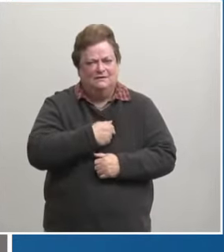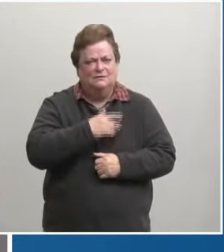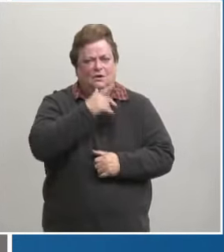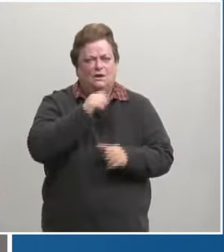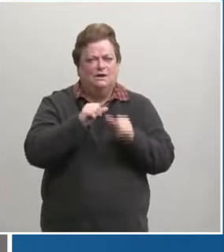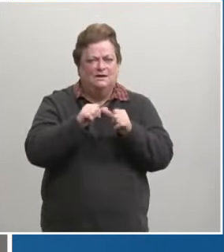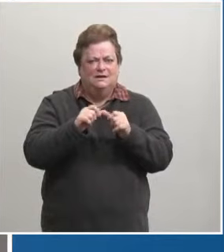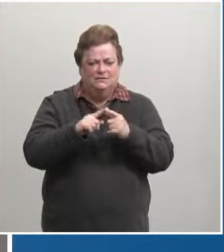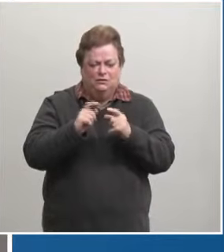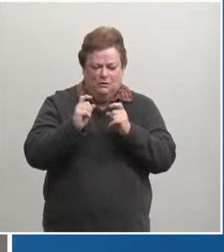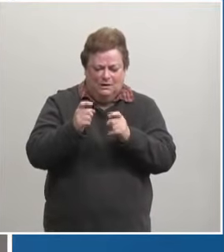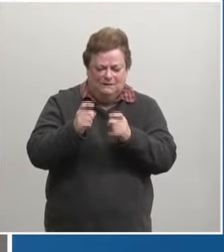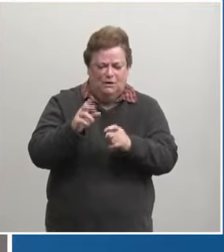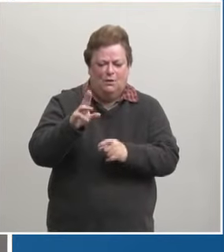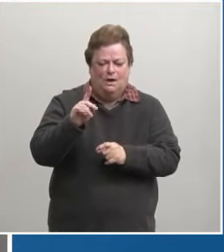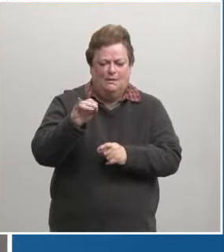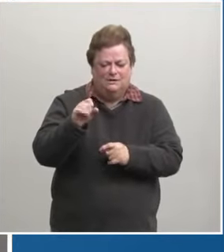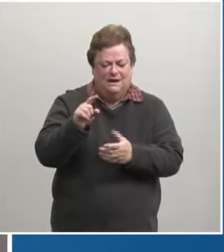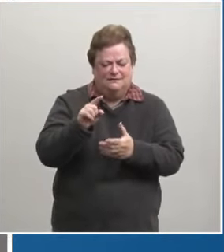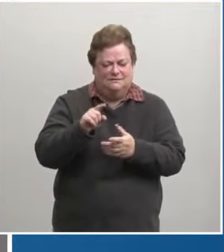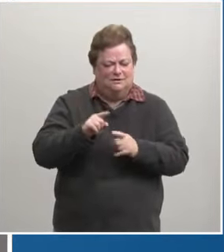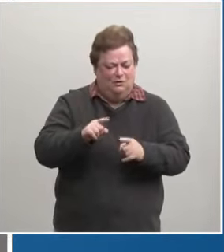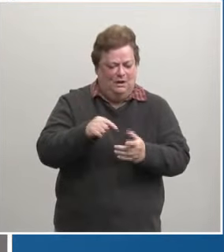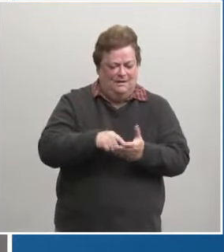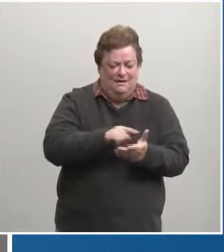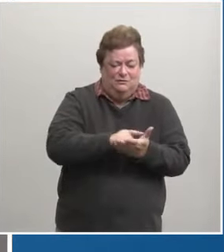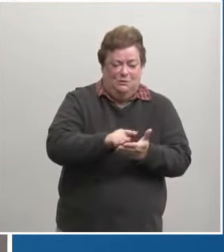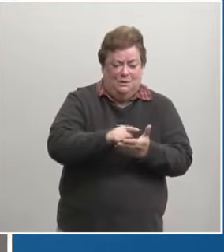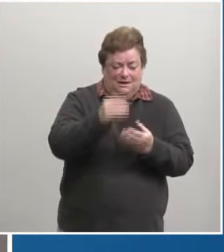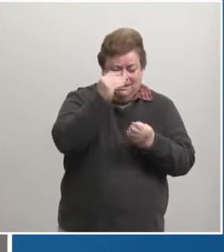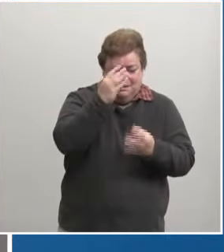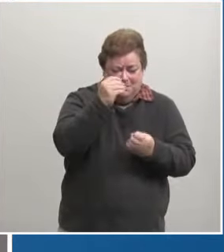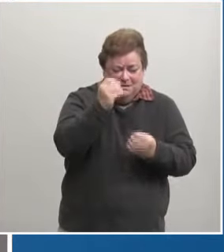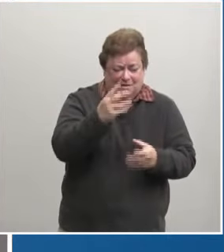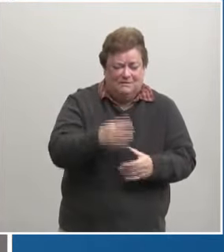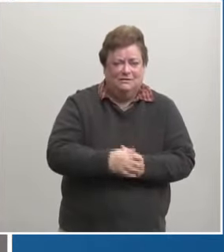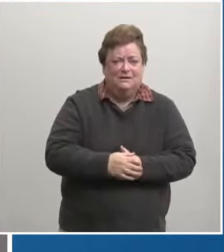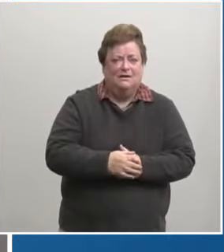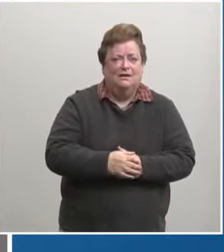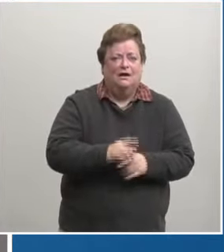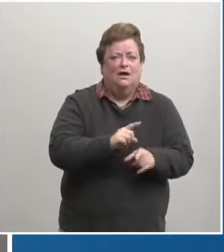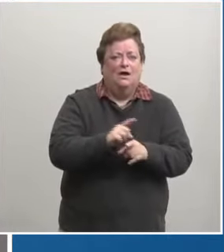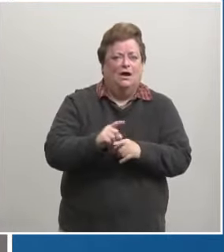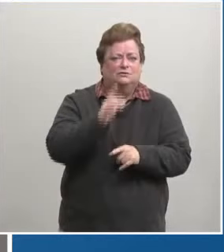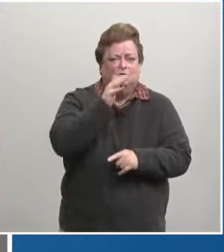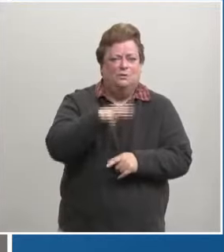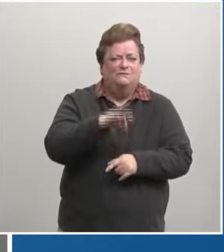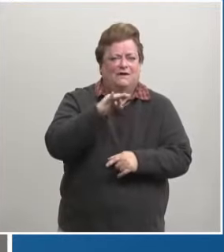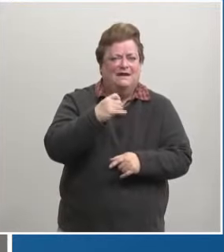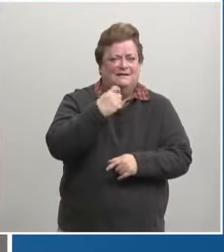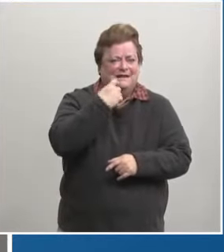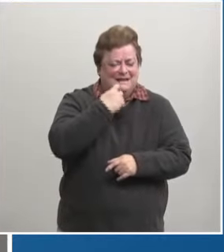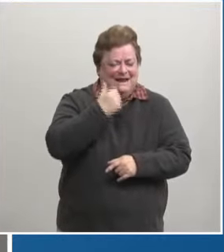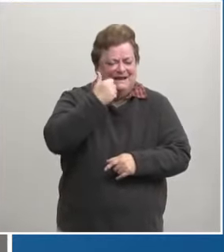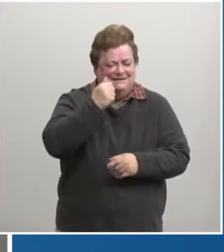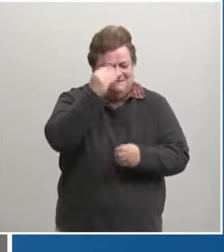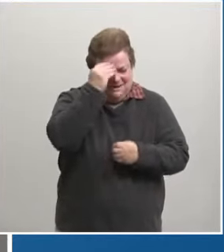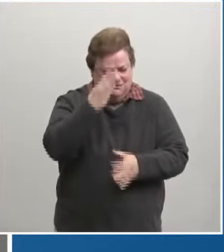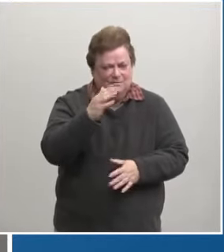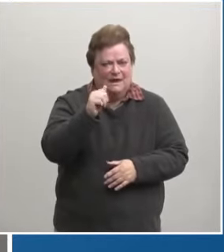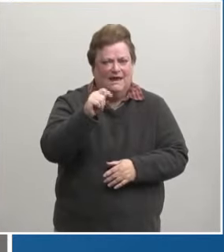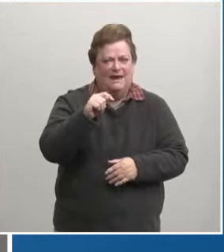provide vaccine updates during these weekly briefings and through other channels. You will also find the latest vaccine information